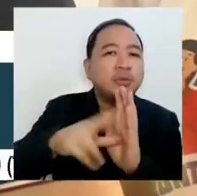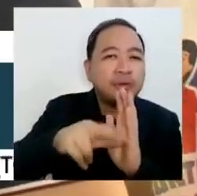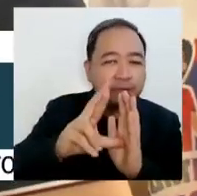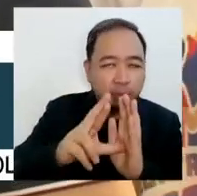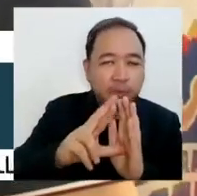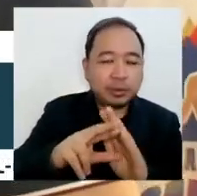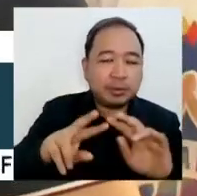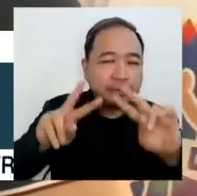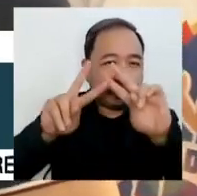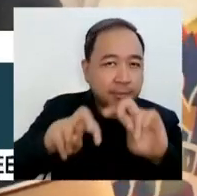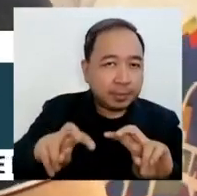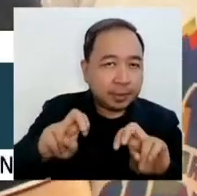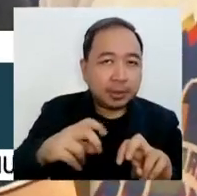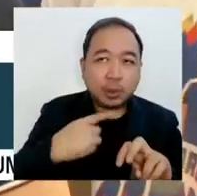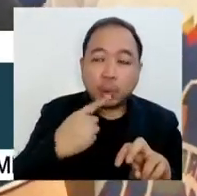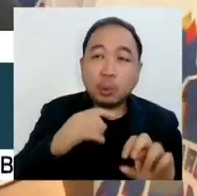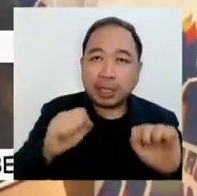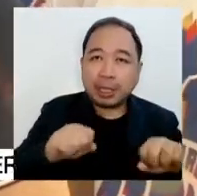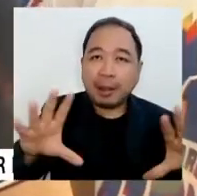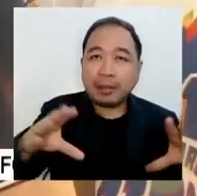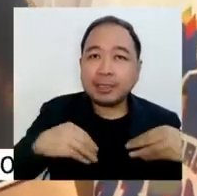sino talagang tatanggapin ang resignation.